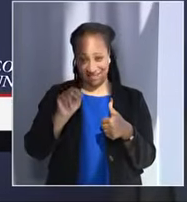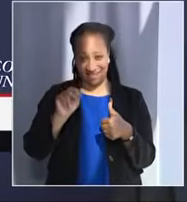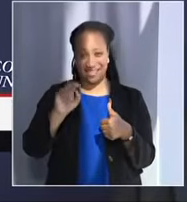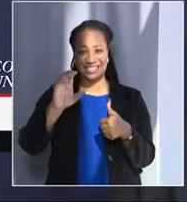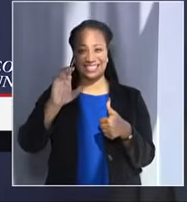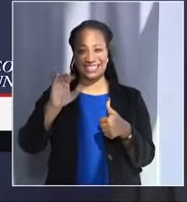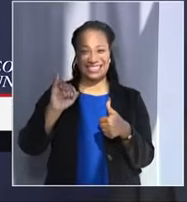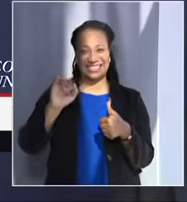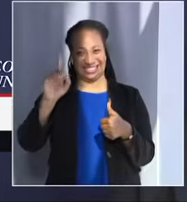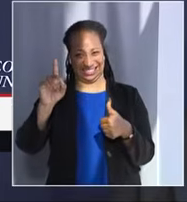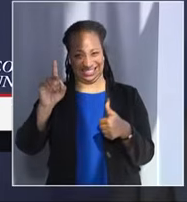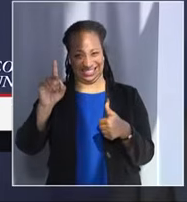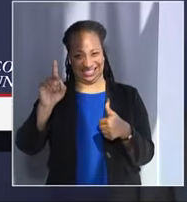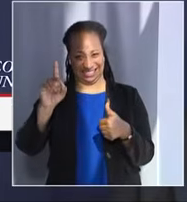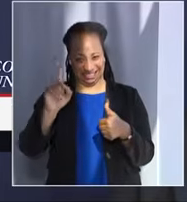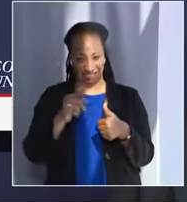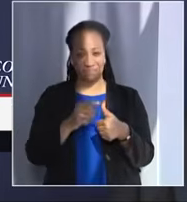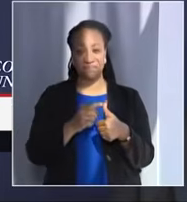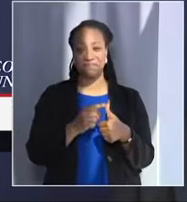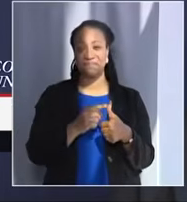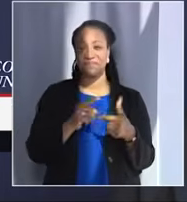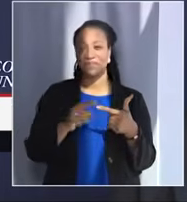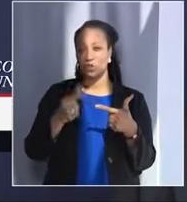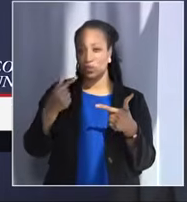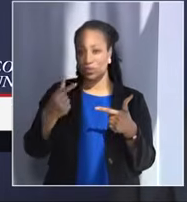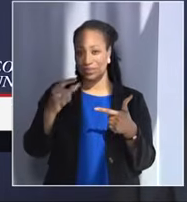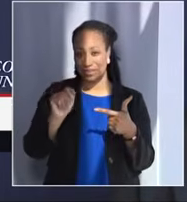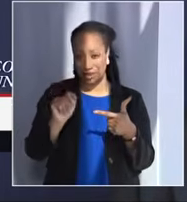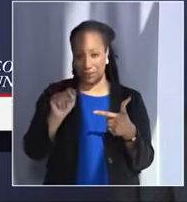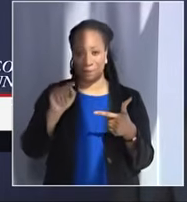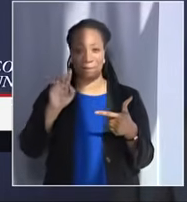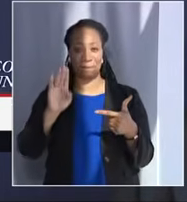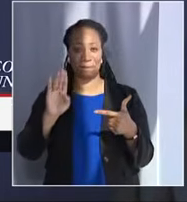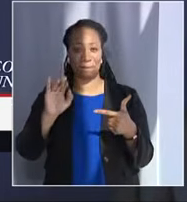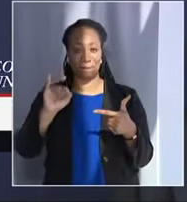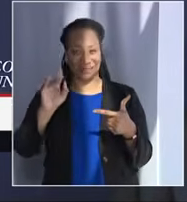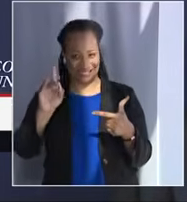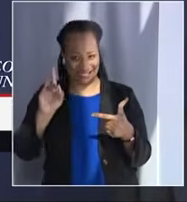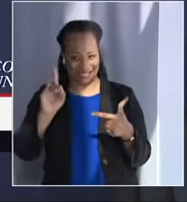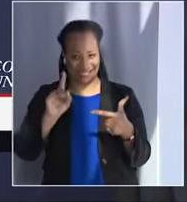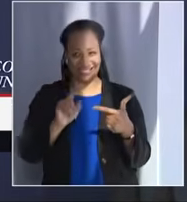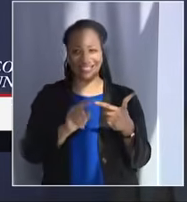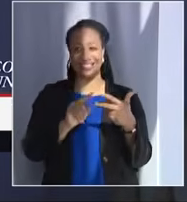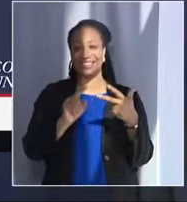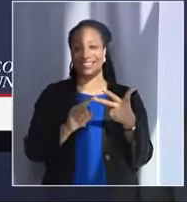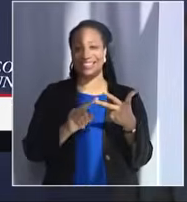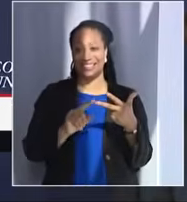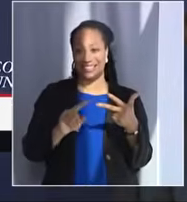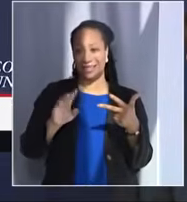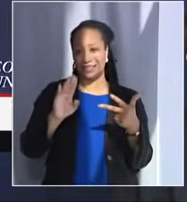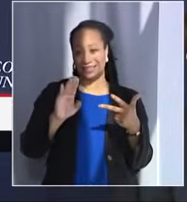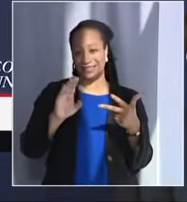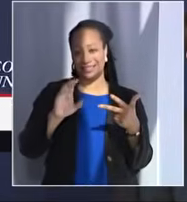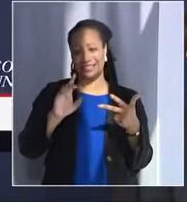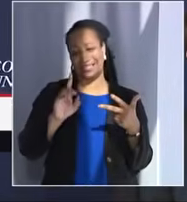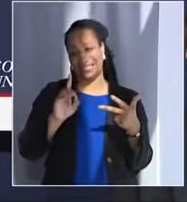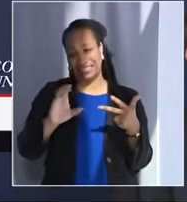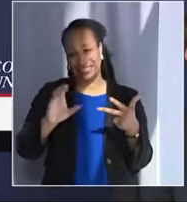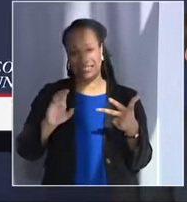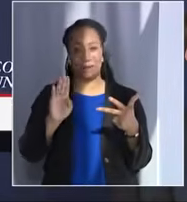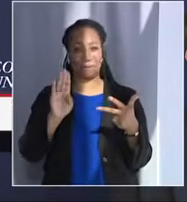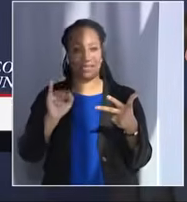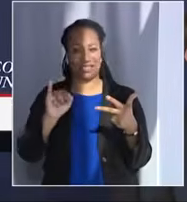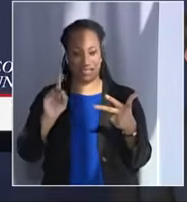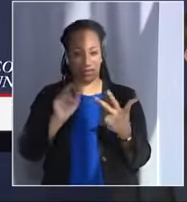bid. And we are very happy to welcome in our neighbors, including Hugh Halpern from the Government Publishing Office just over there, Father Joe